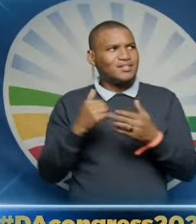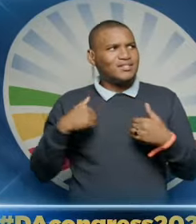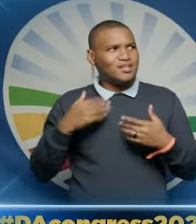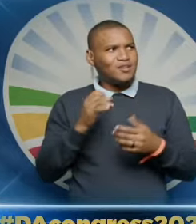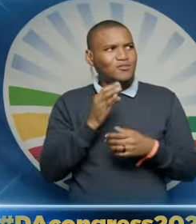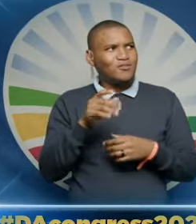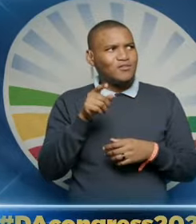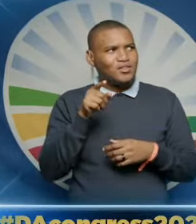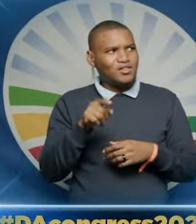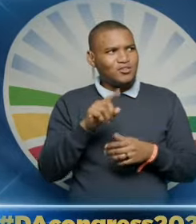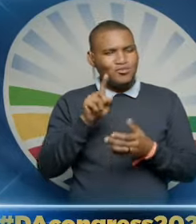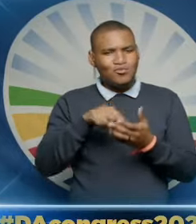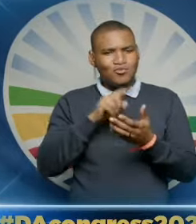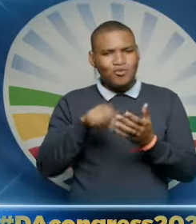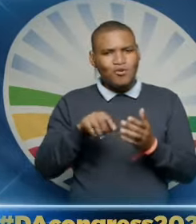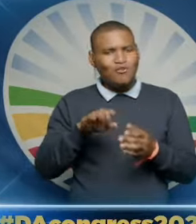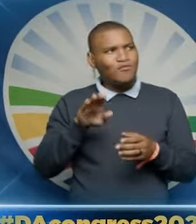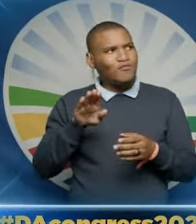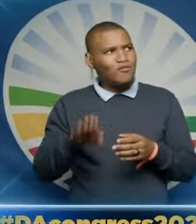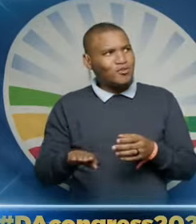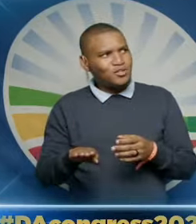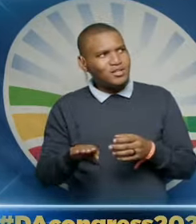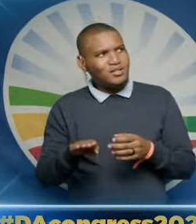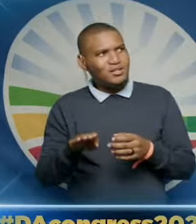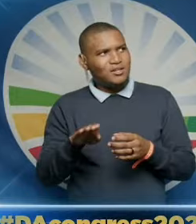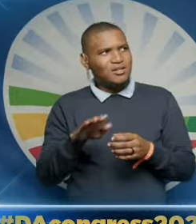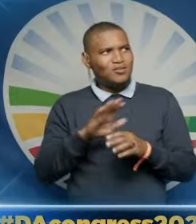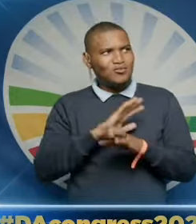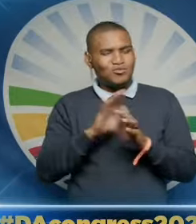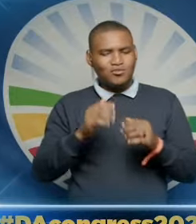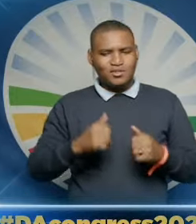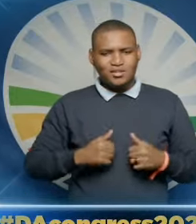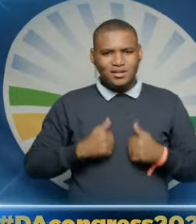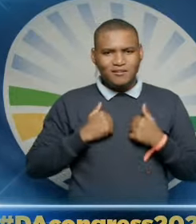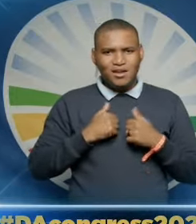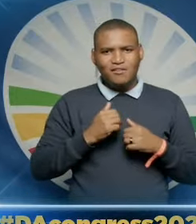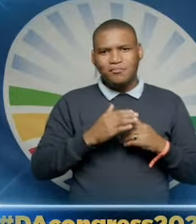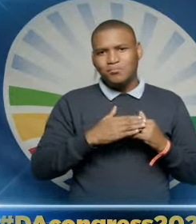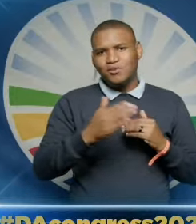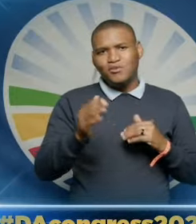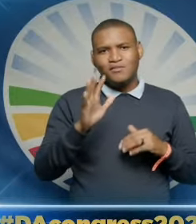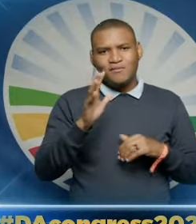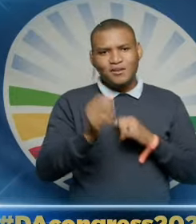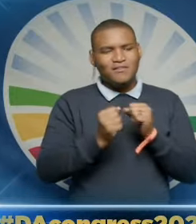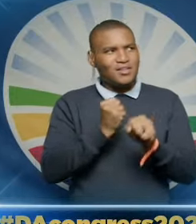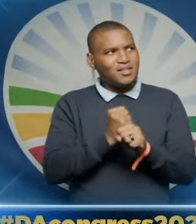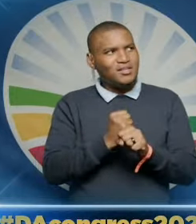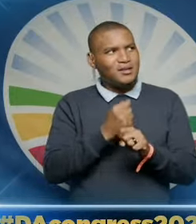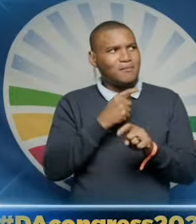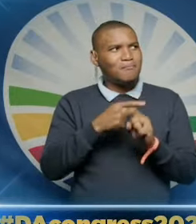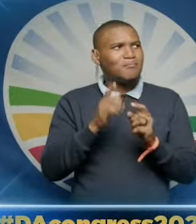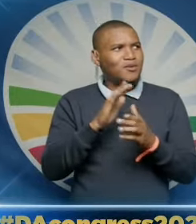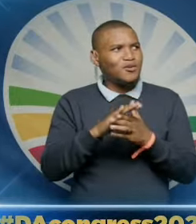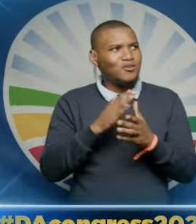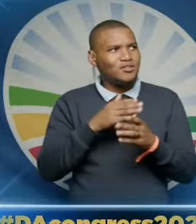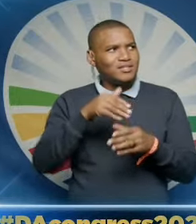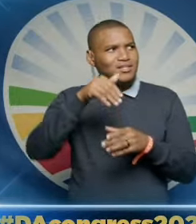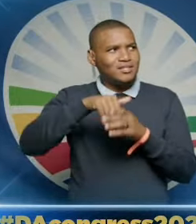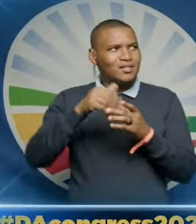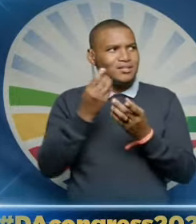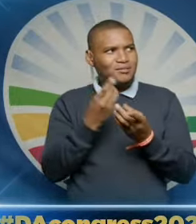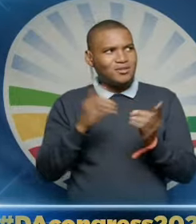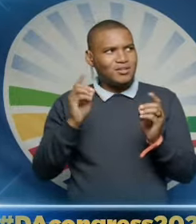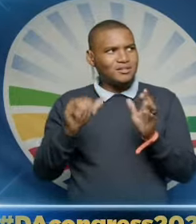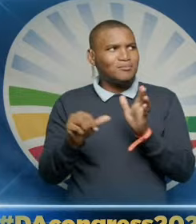on this wrong footing, oftentimes they actually do not survive beyond the 5 years or however many years, but because internal democracy